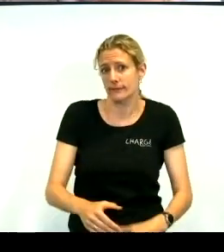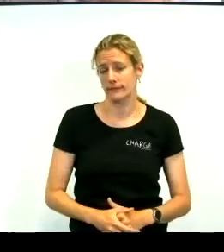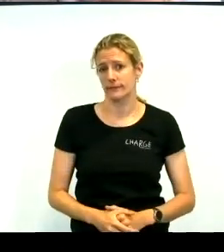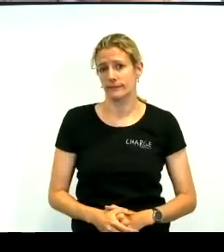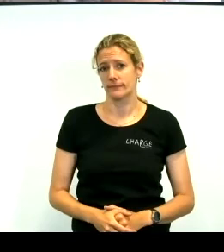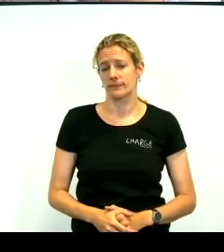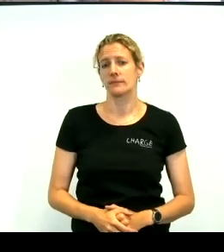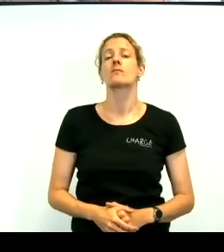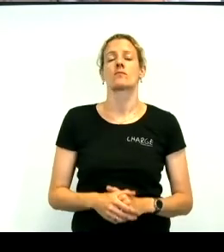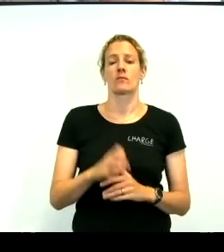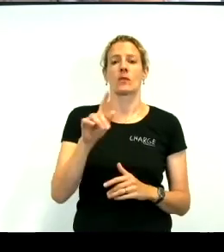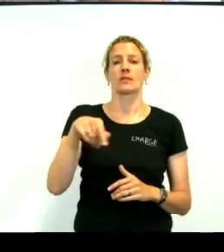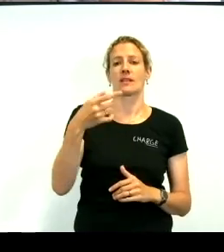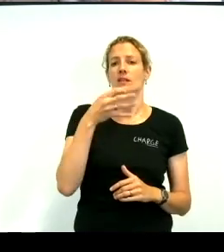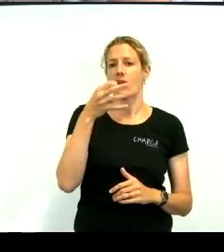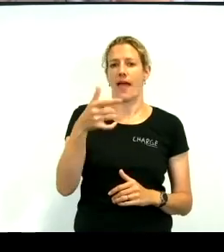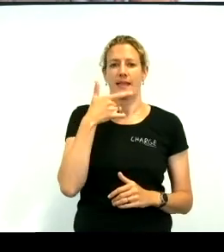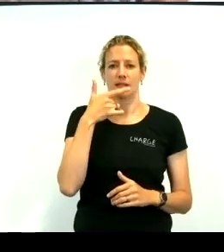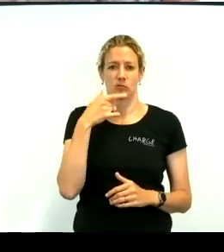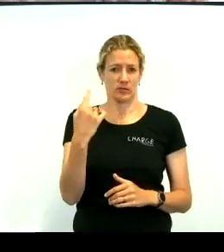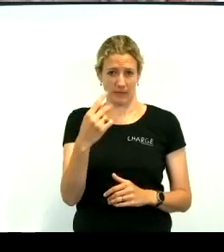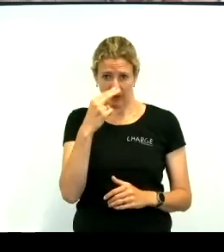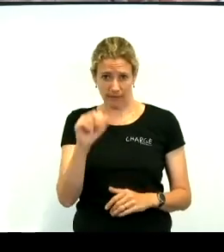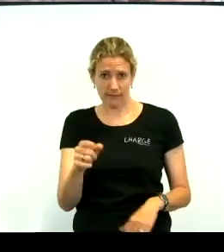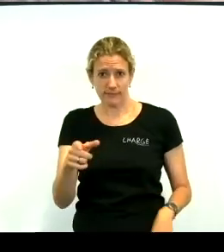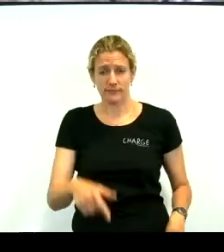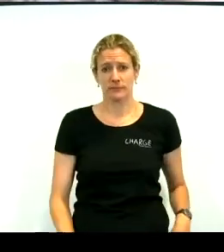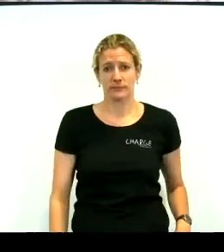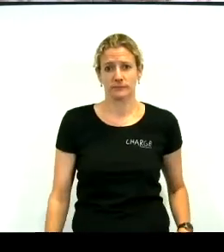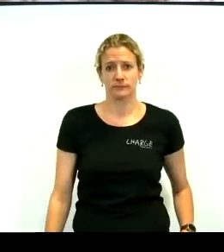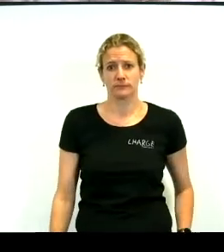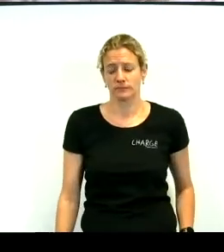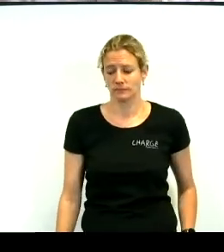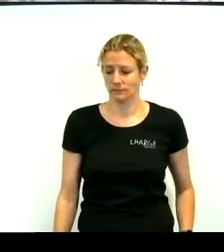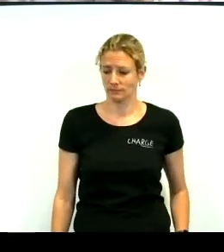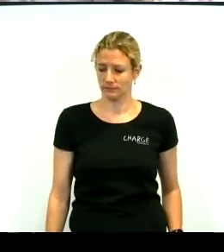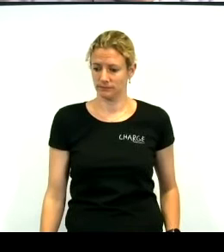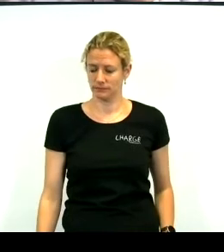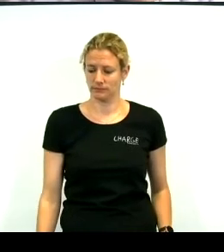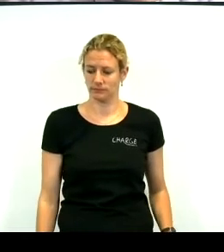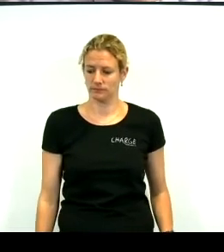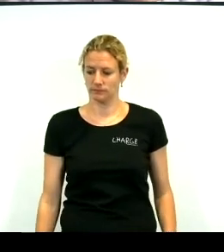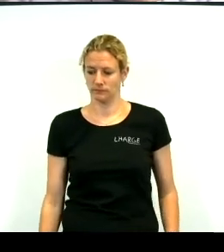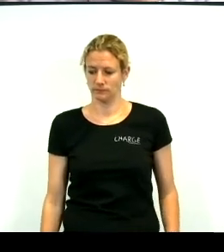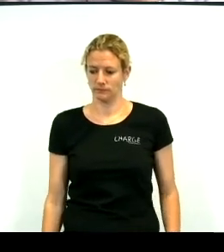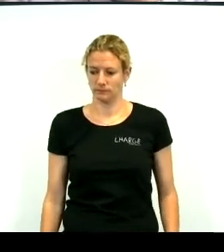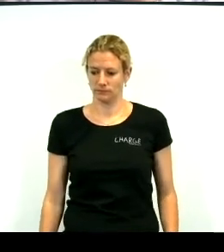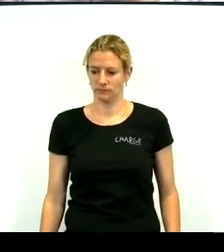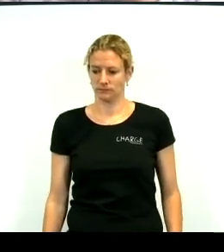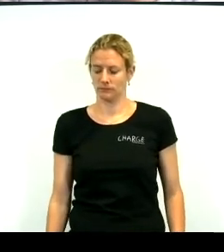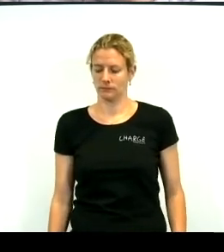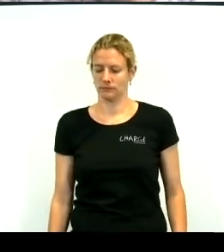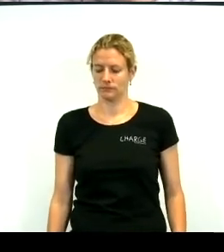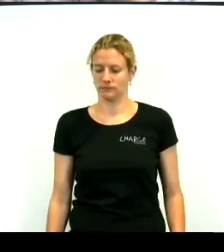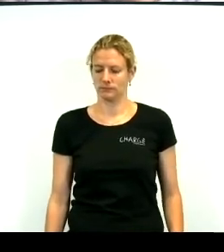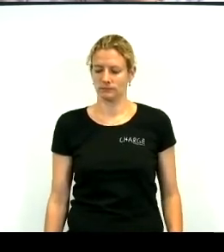Gail, eine weitere Frage in Englisch. Kannst du Gail, there's another question posted in English. Can you see it? And read it out, please.